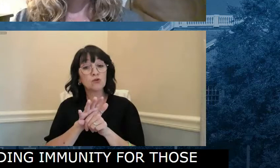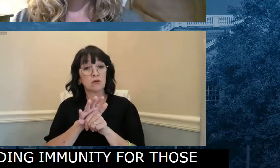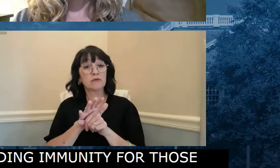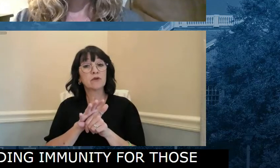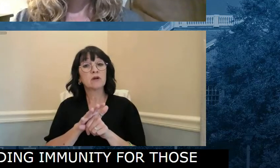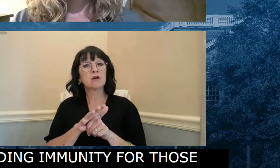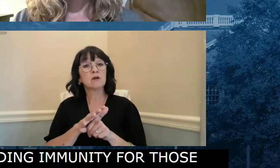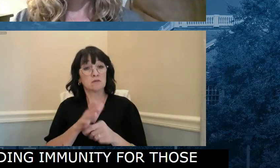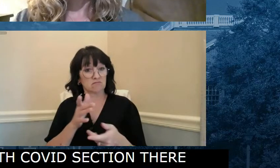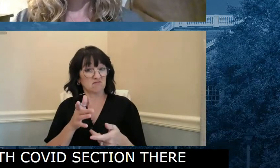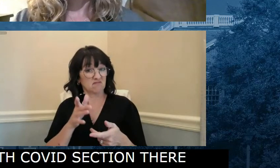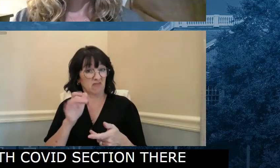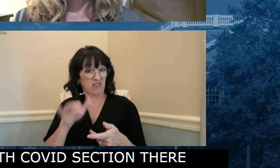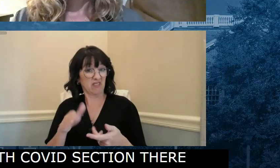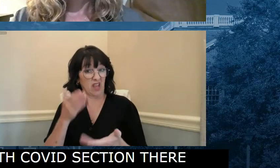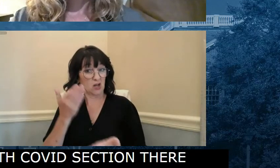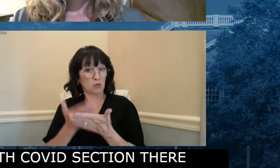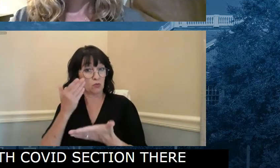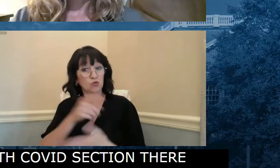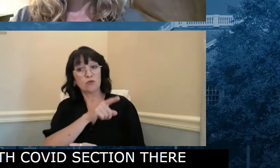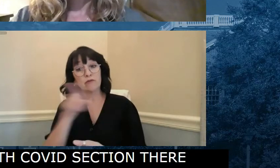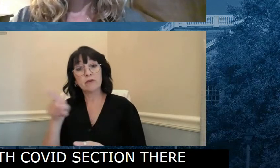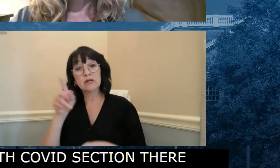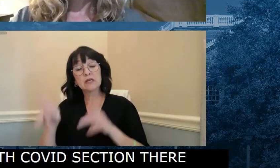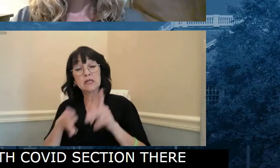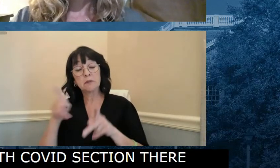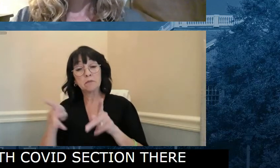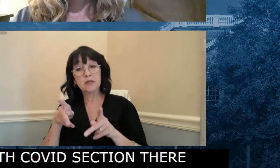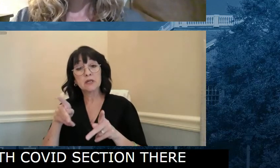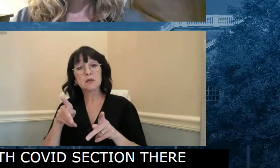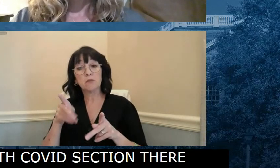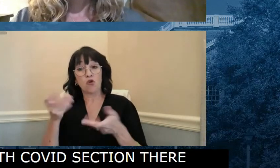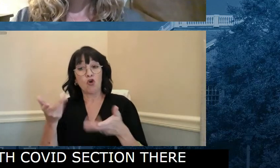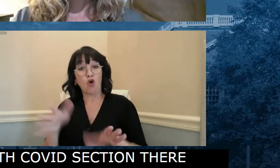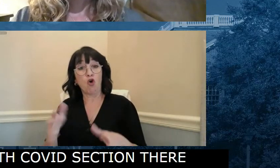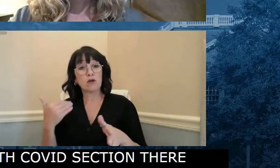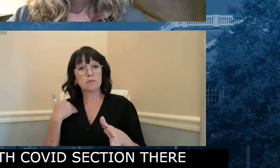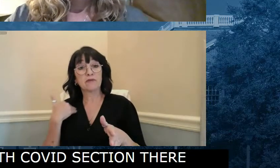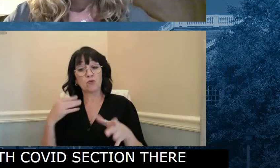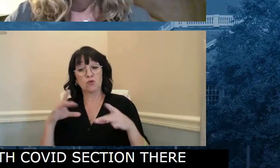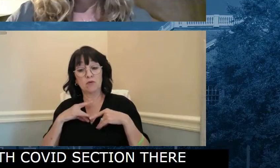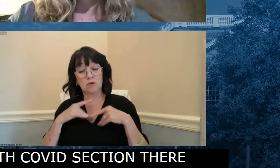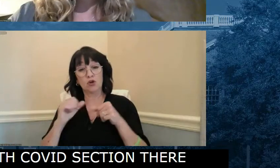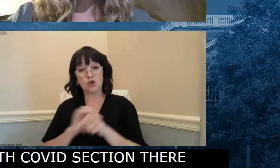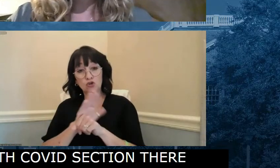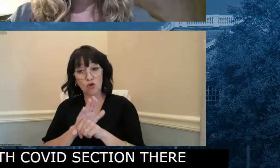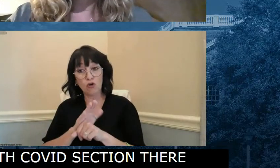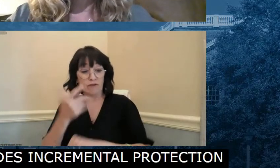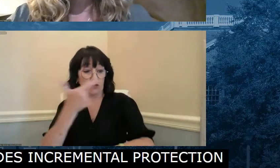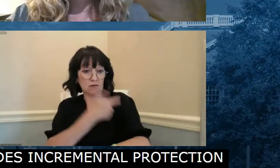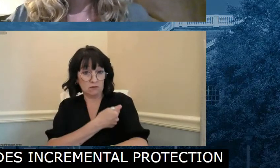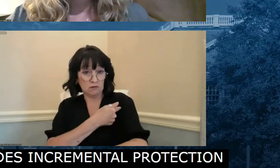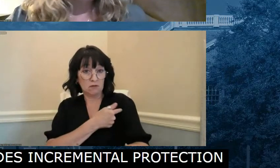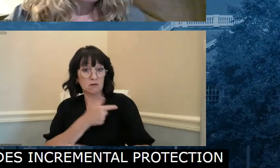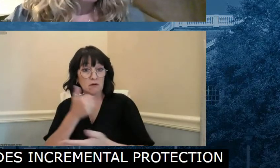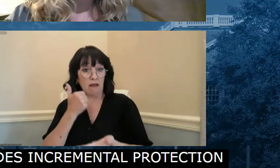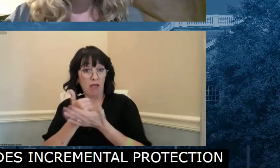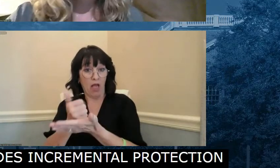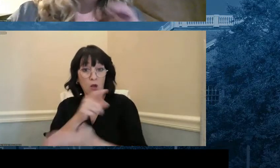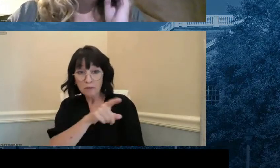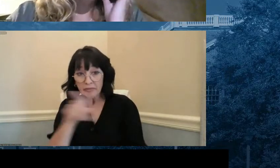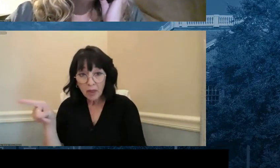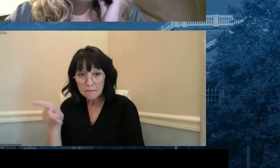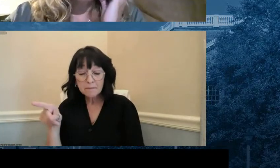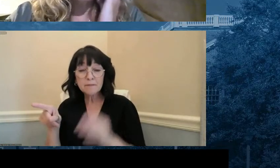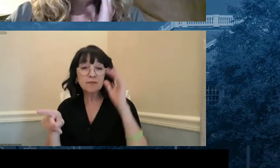incremental protection for those above previous infection of COVID? Yeah, so it is a great question. There was